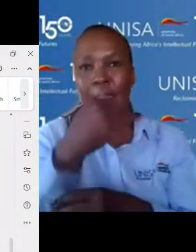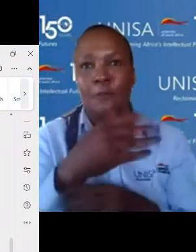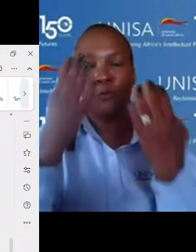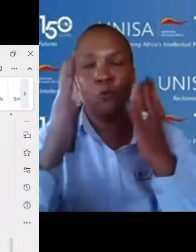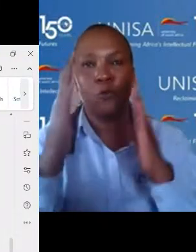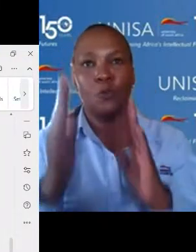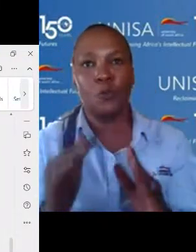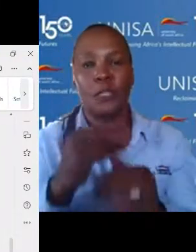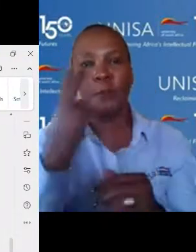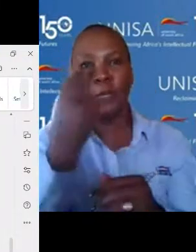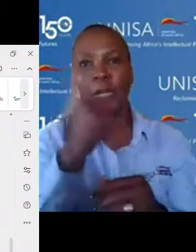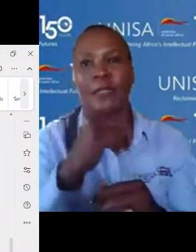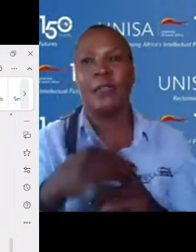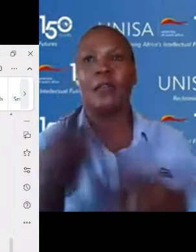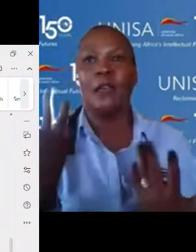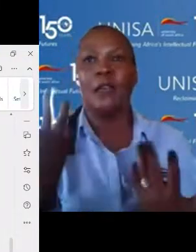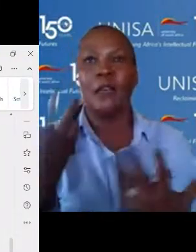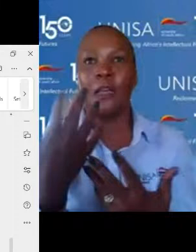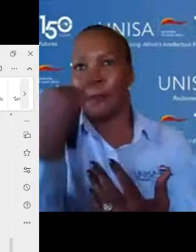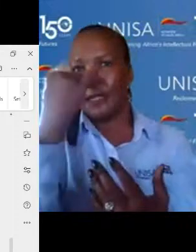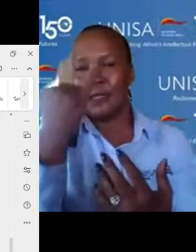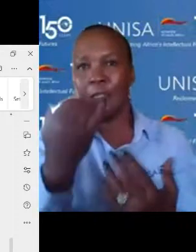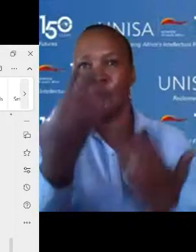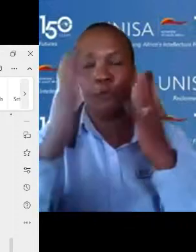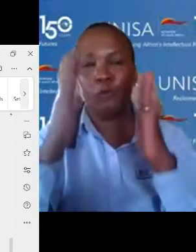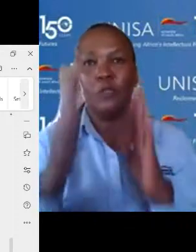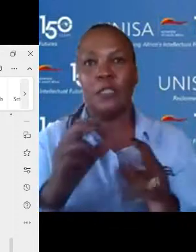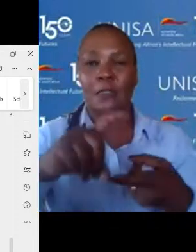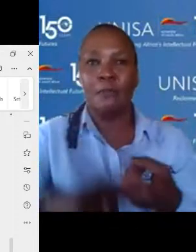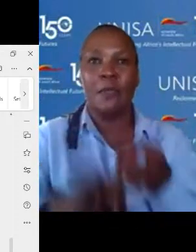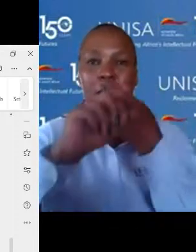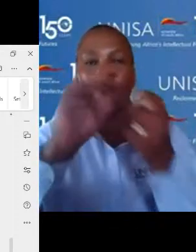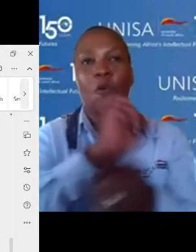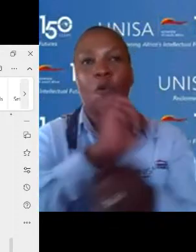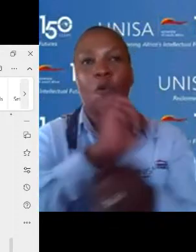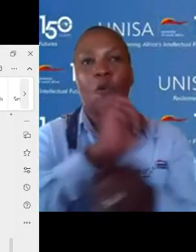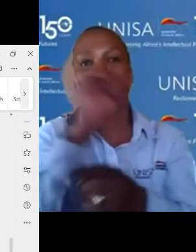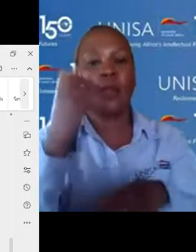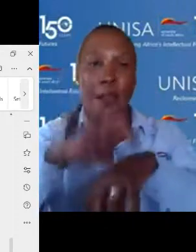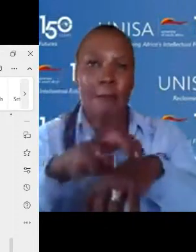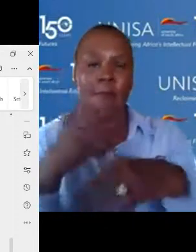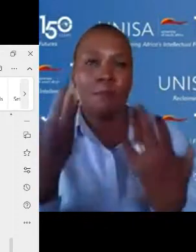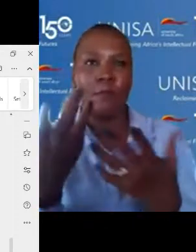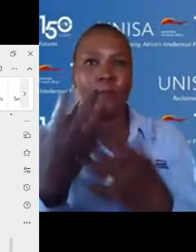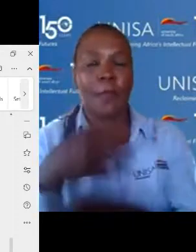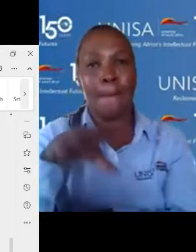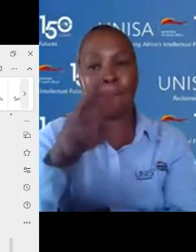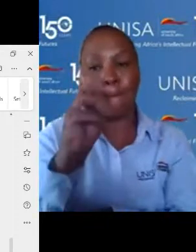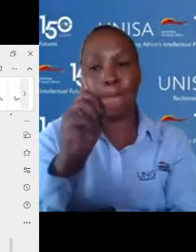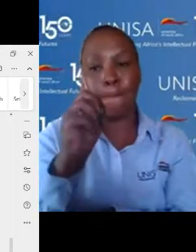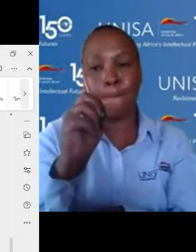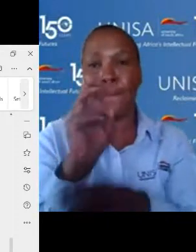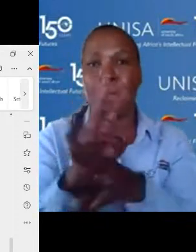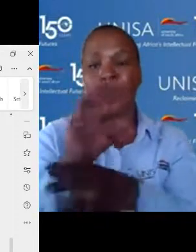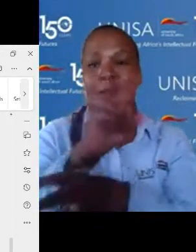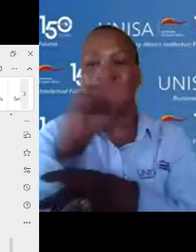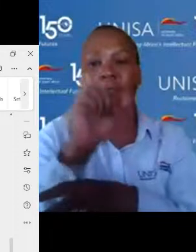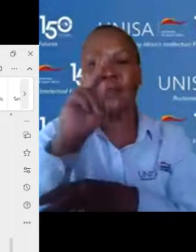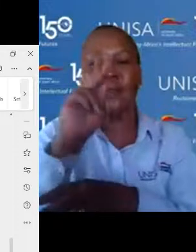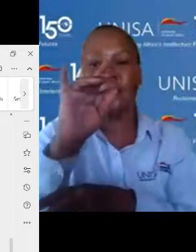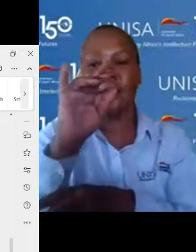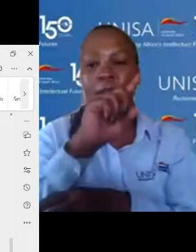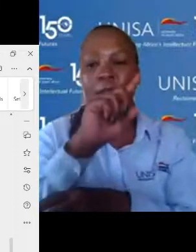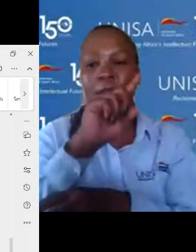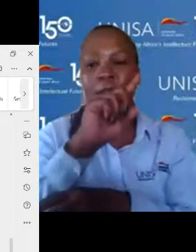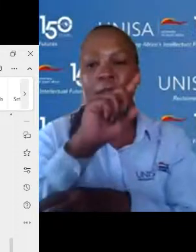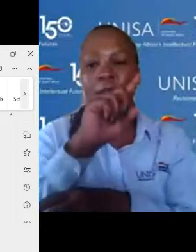partially sighted students, depending on the need. Ms. Zikali will talk more about